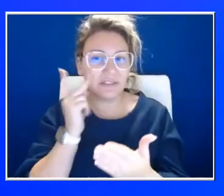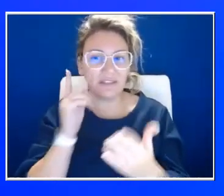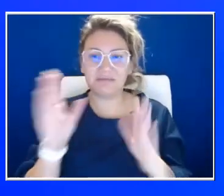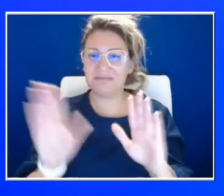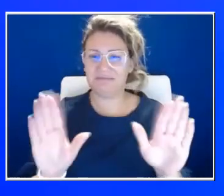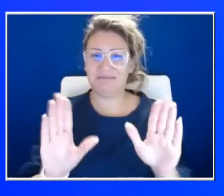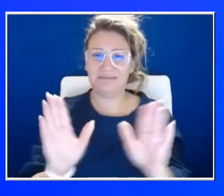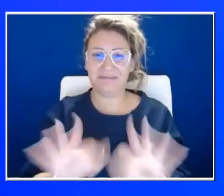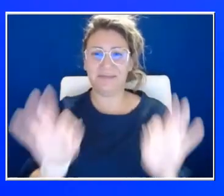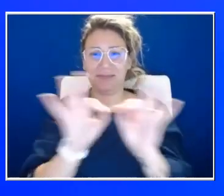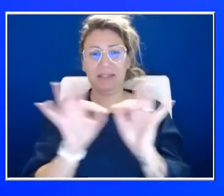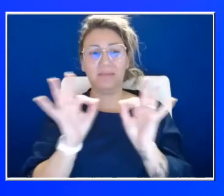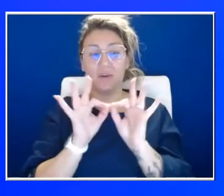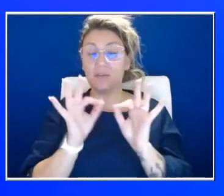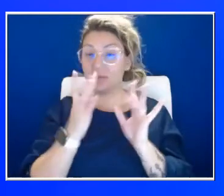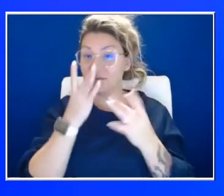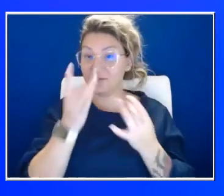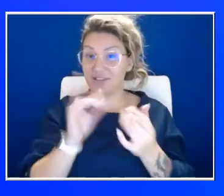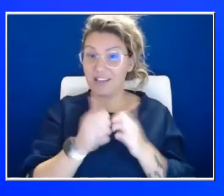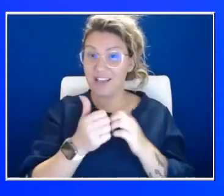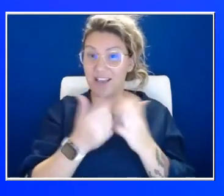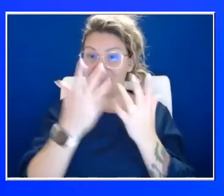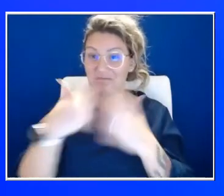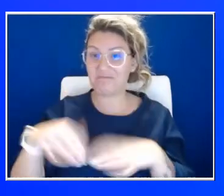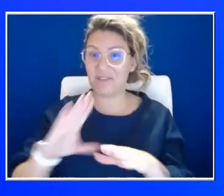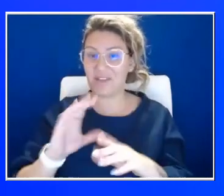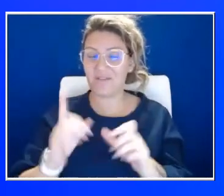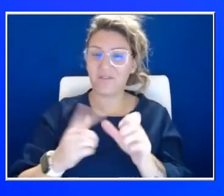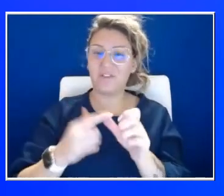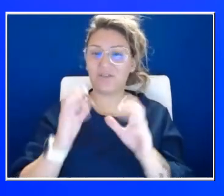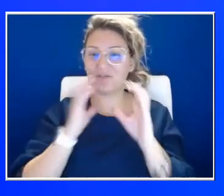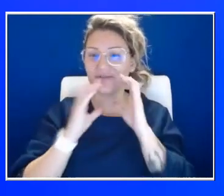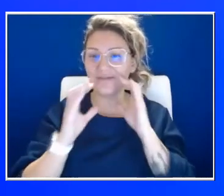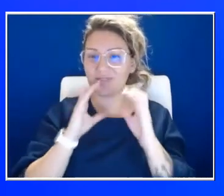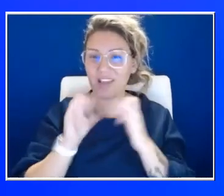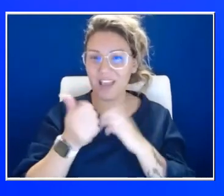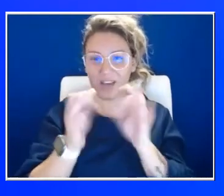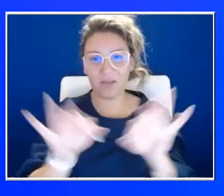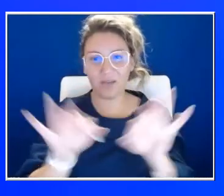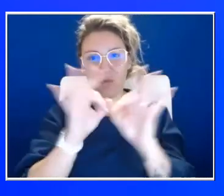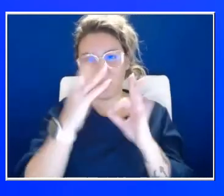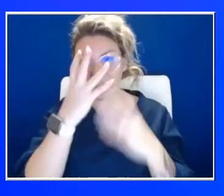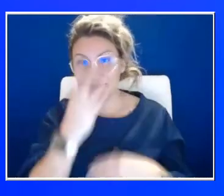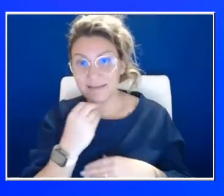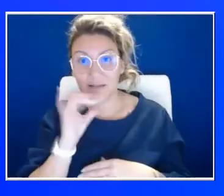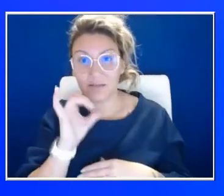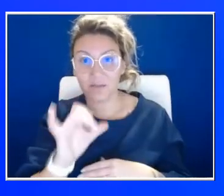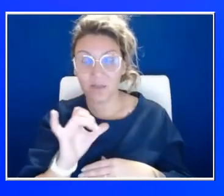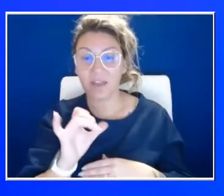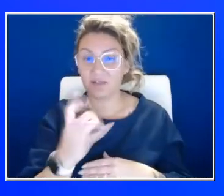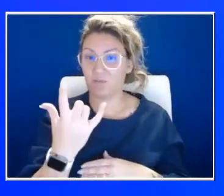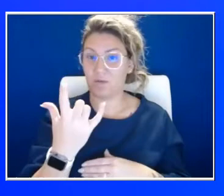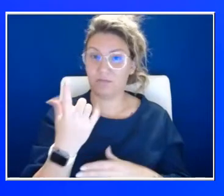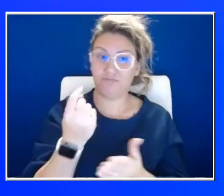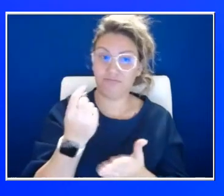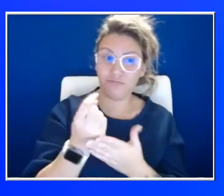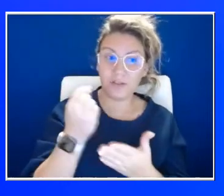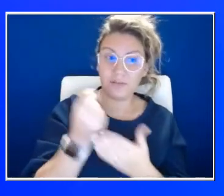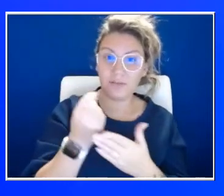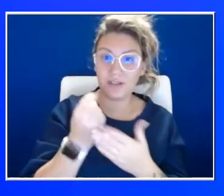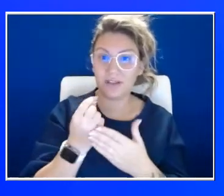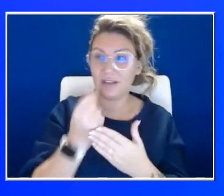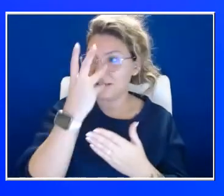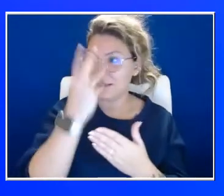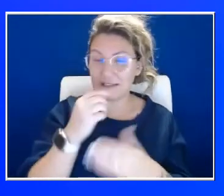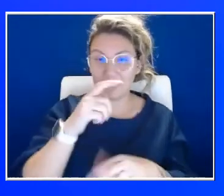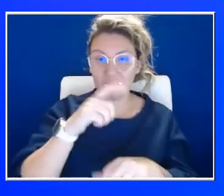that's interesting how it ties into our first conversation earlier this morning, how important sleep is. Yeah. That is one of the treatments of concussion is a sleep clock. Get